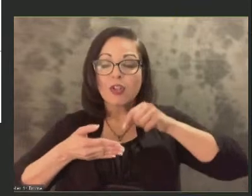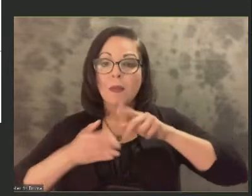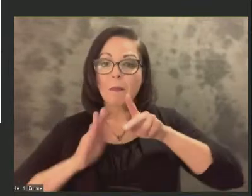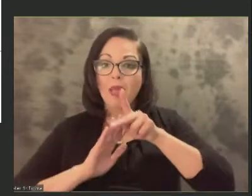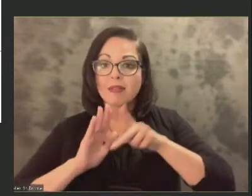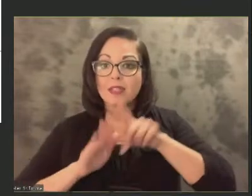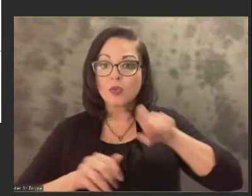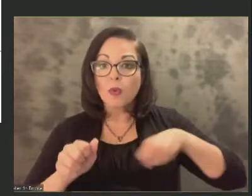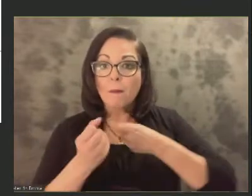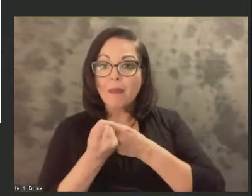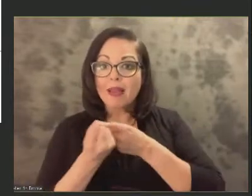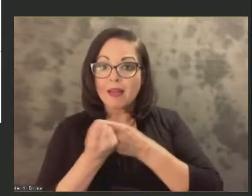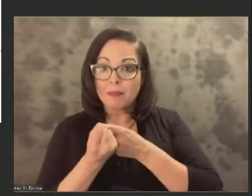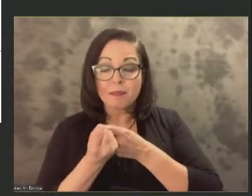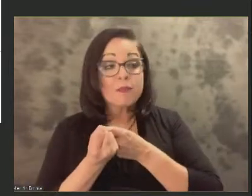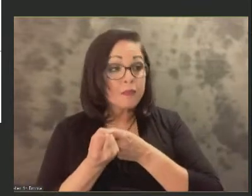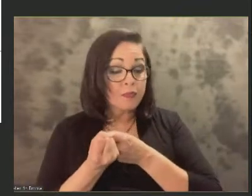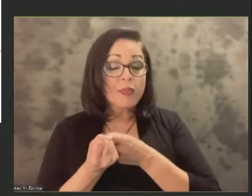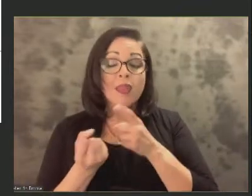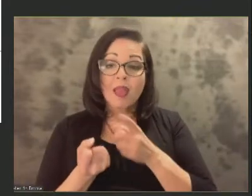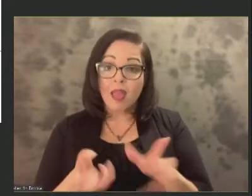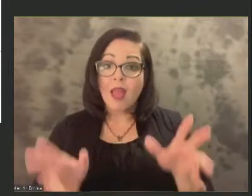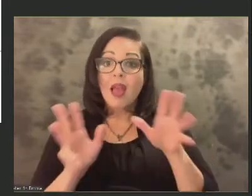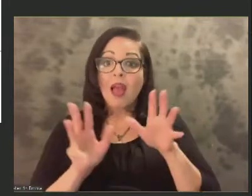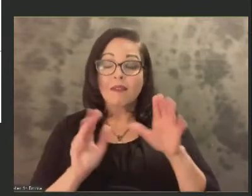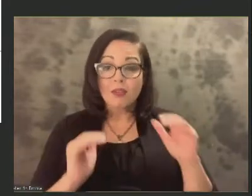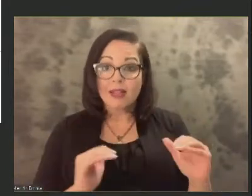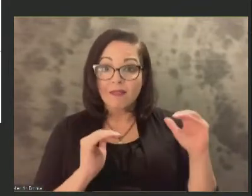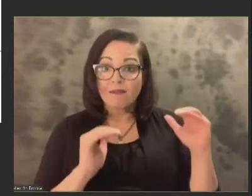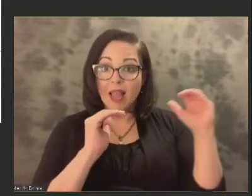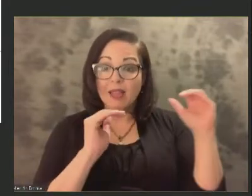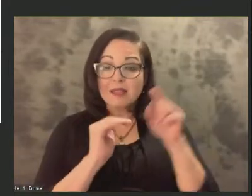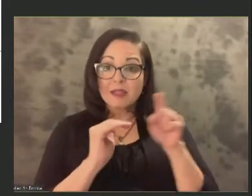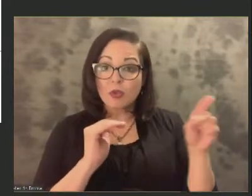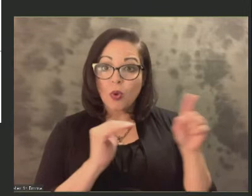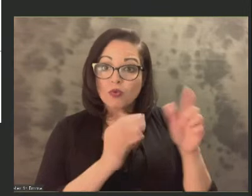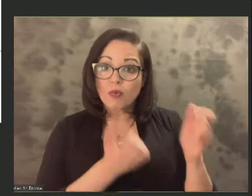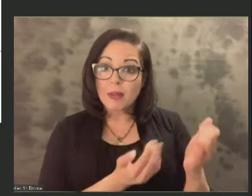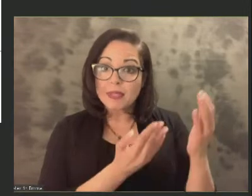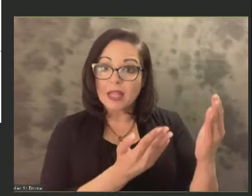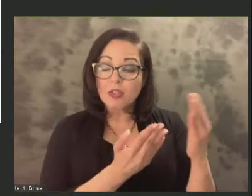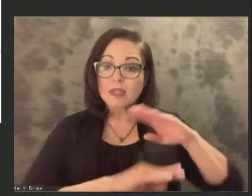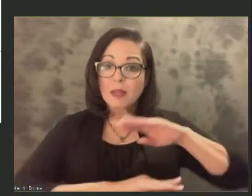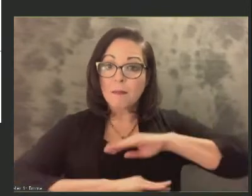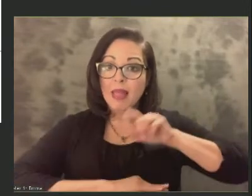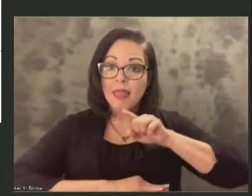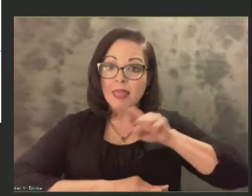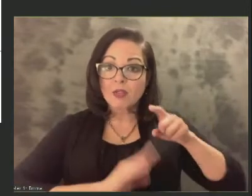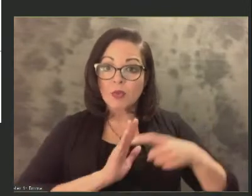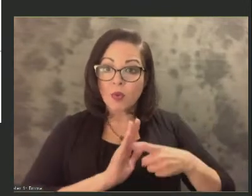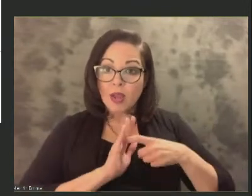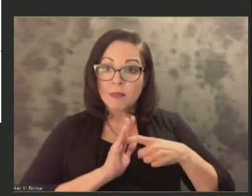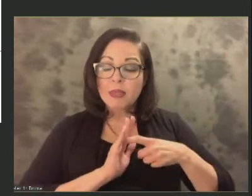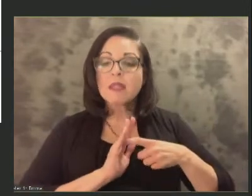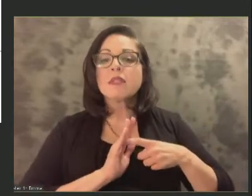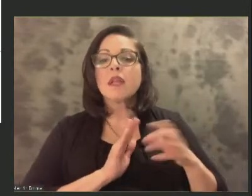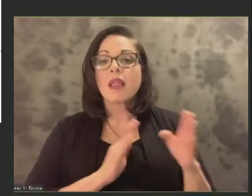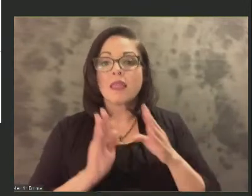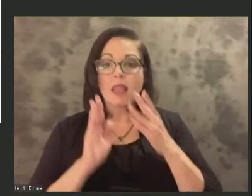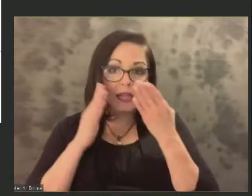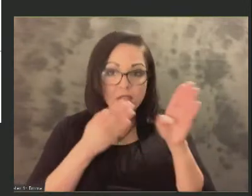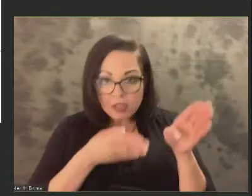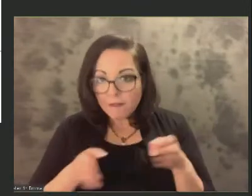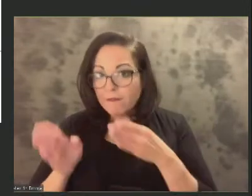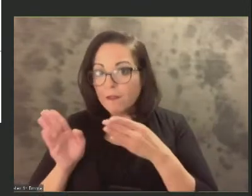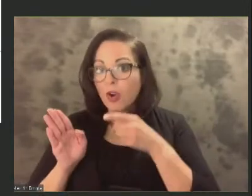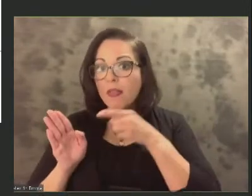up. And after they've advanced those recommendations that met these requirements, then they further went